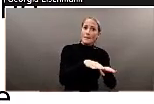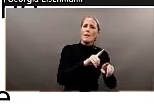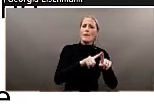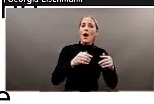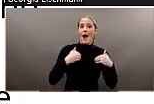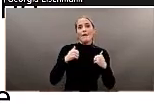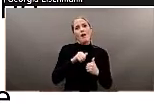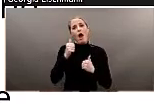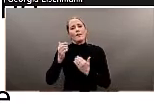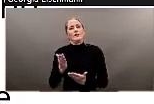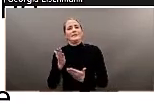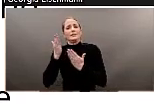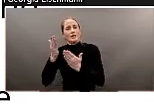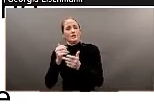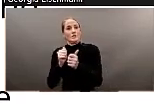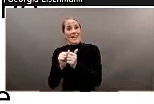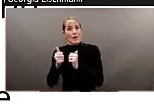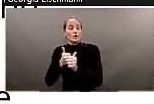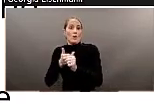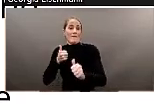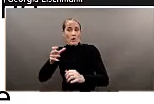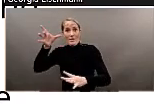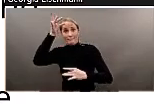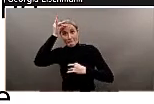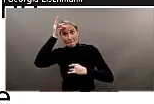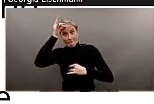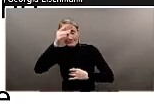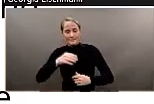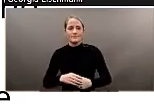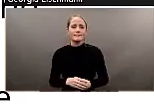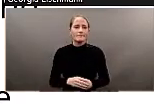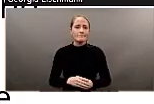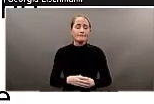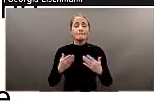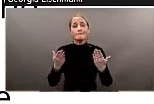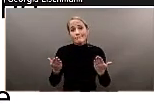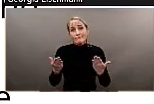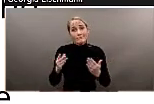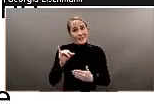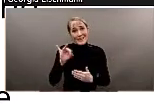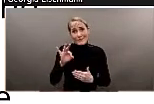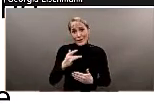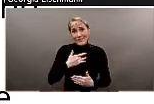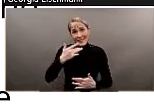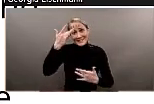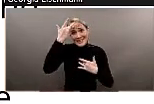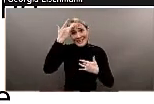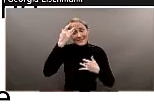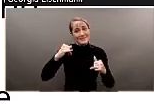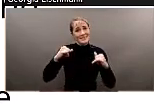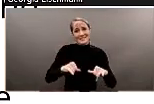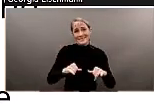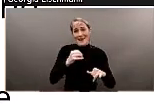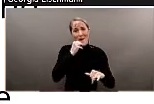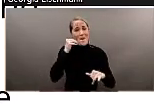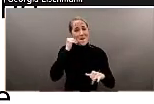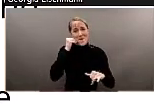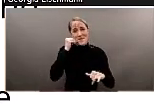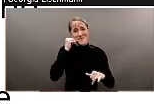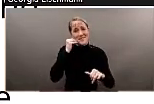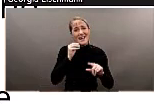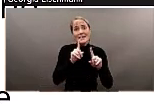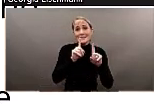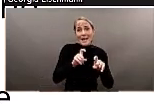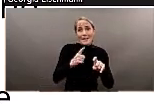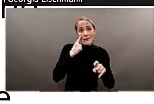what are some other strategies to prevent respiratory illness? So the one thing I'd say is if you're not feeling well, stay